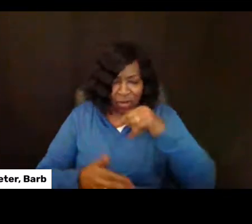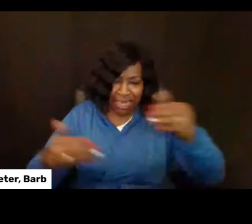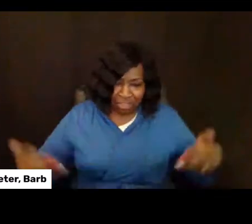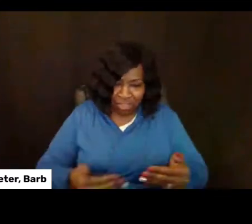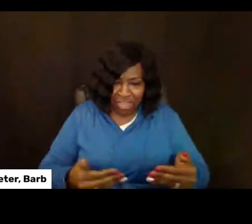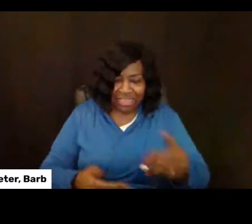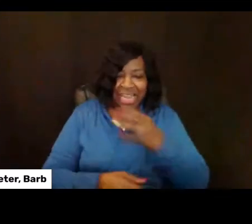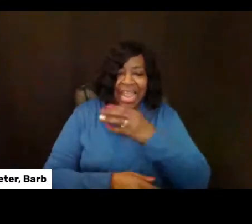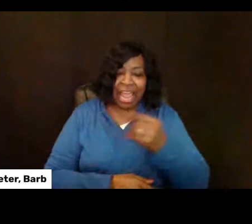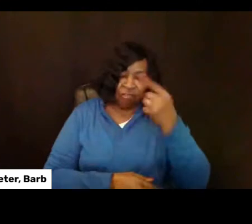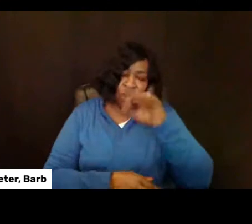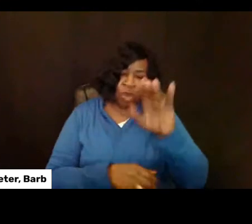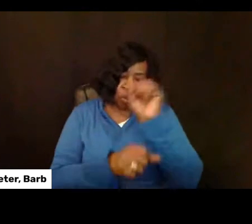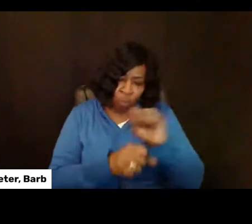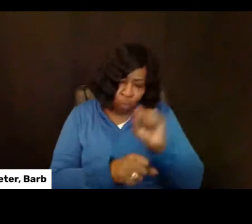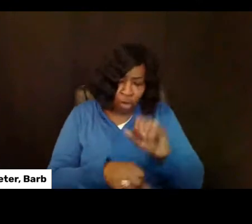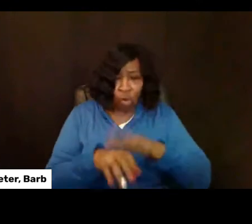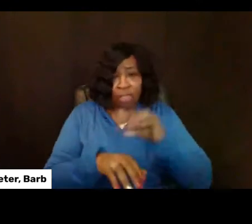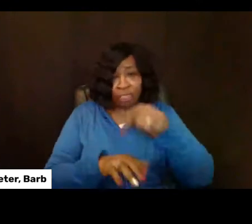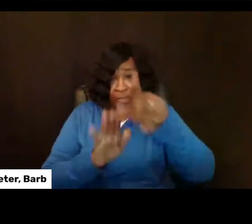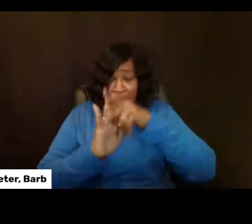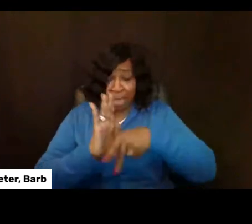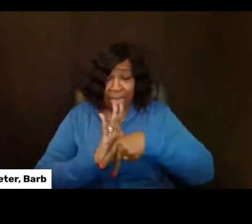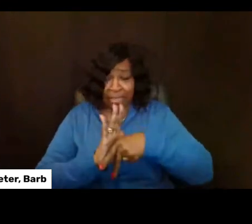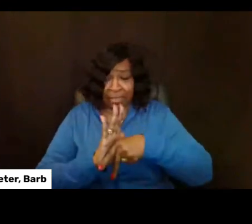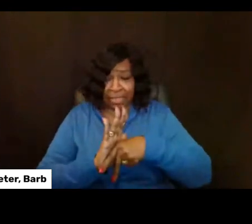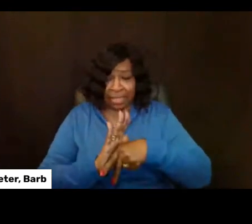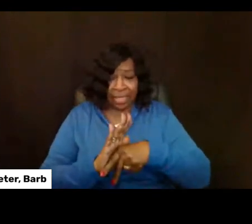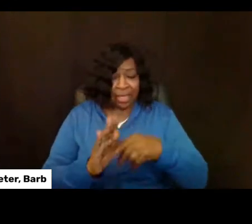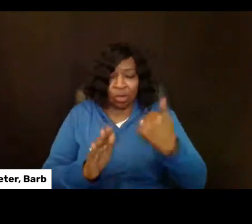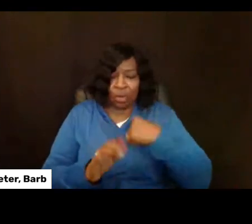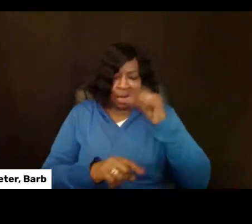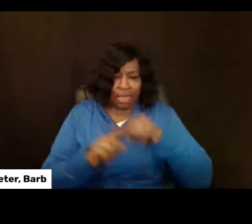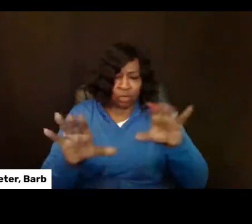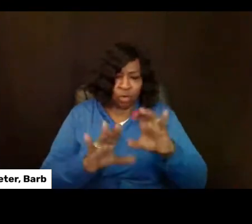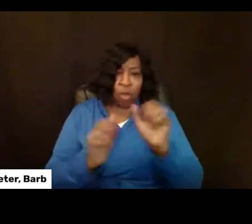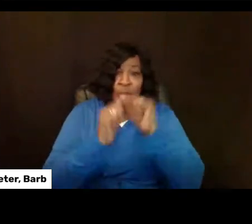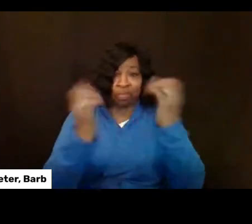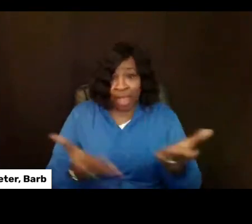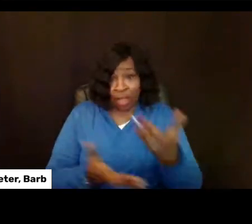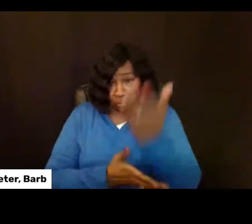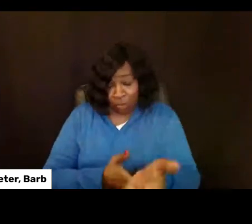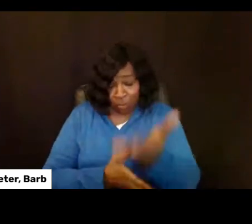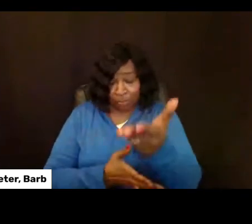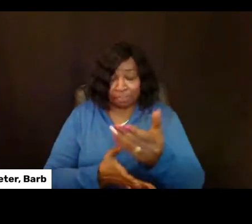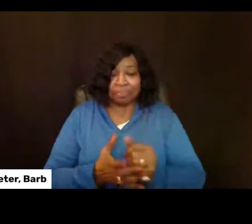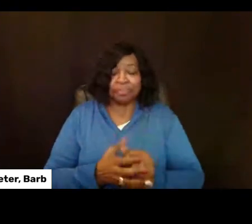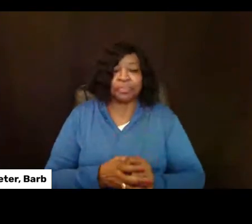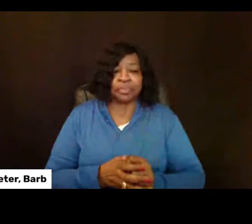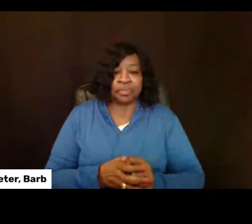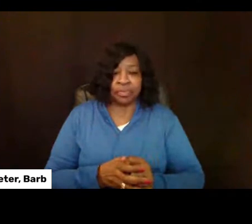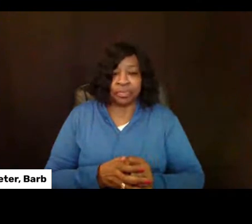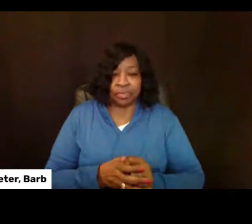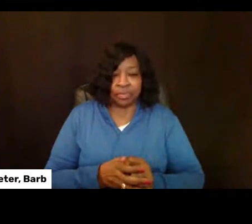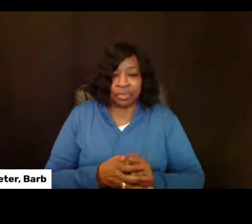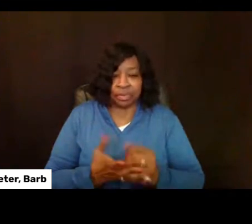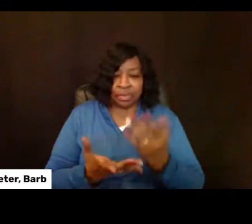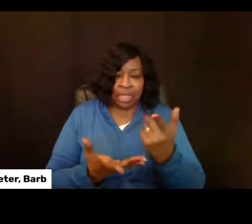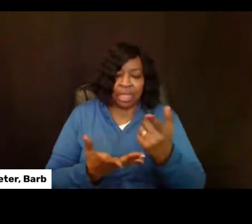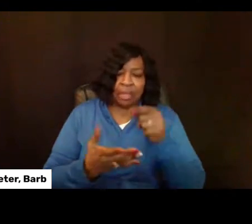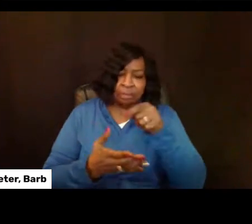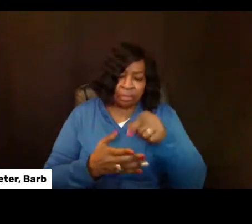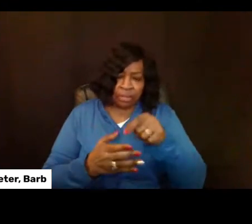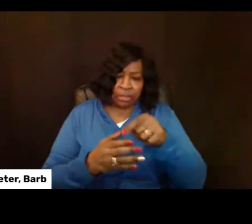and for your work on this policy. It could not have happened without you. So the Good Food Purchasing